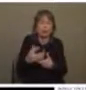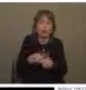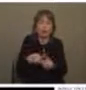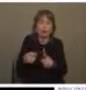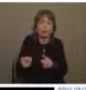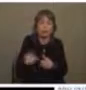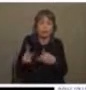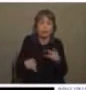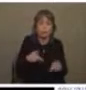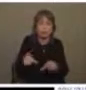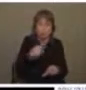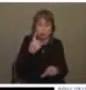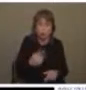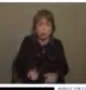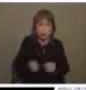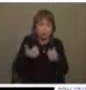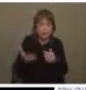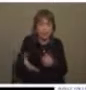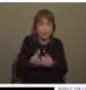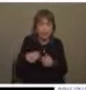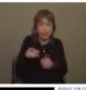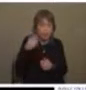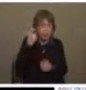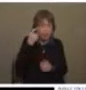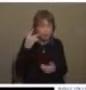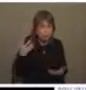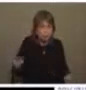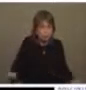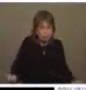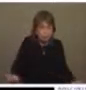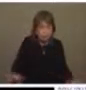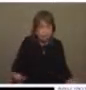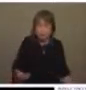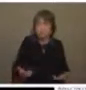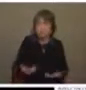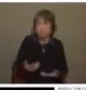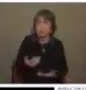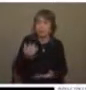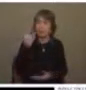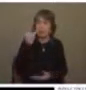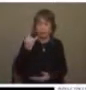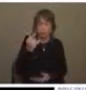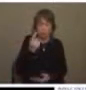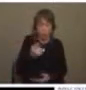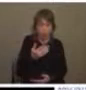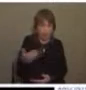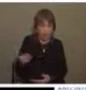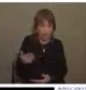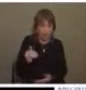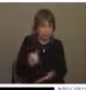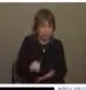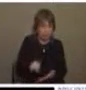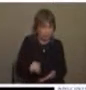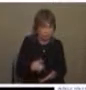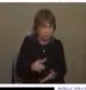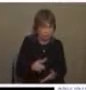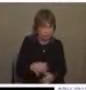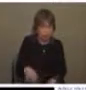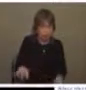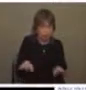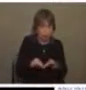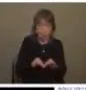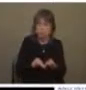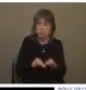will be most affected by these decisions. If there was one week that truly illustrates the dependency and vulnerability of Puerto Rico and that labor demand is what drives the